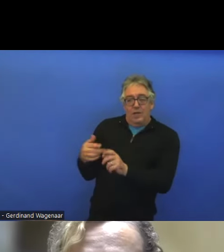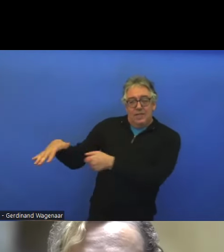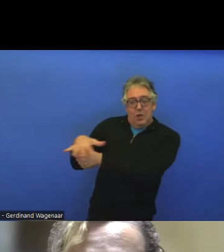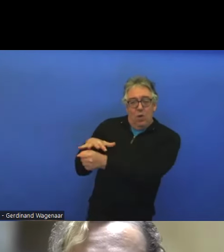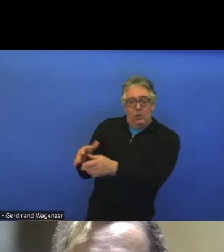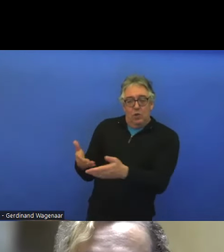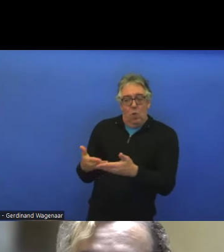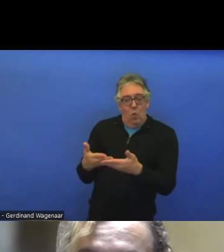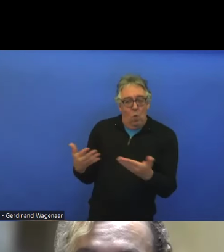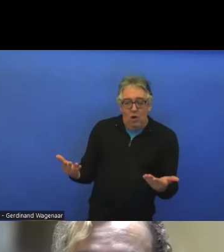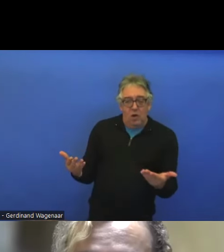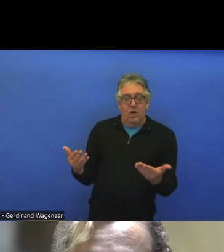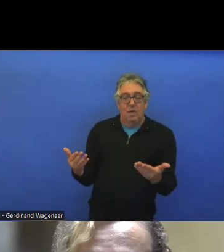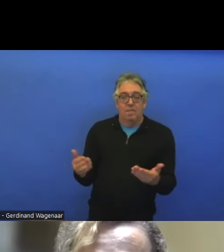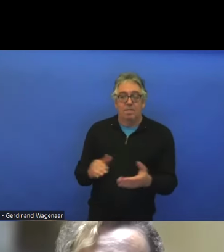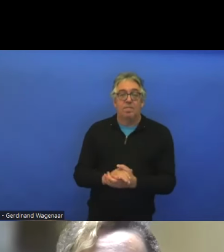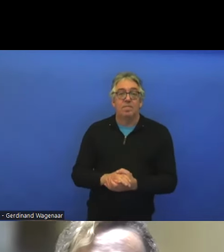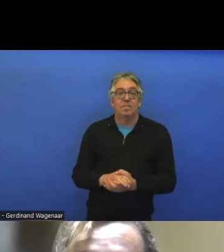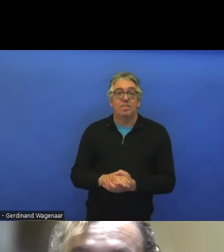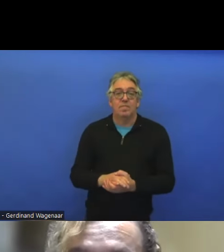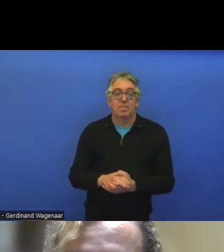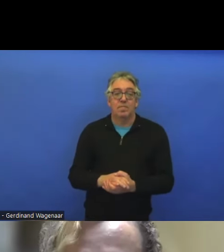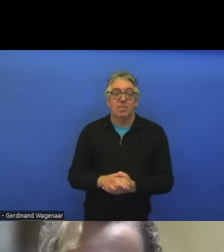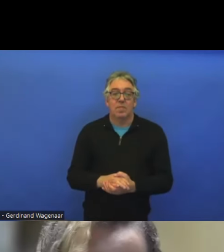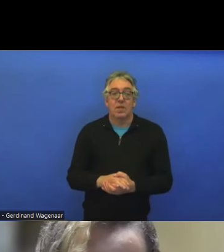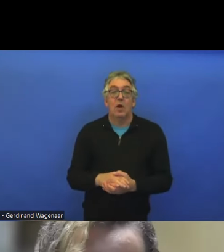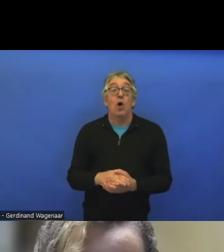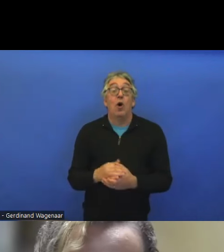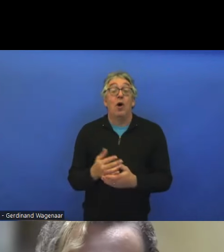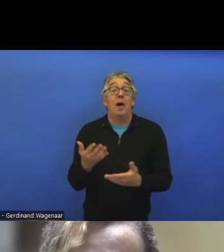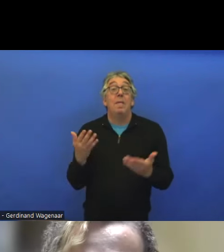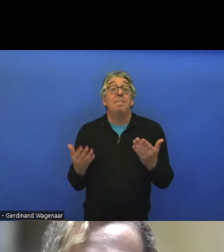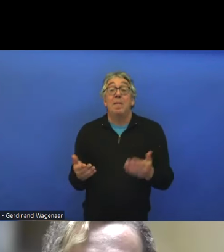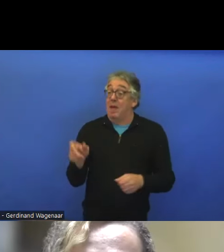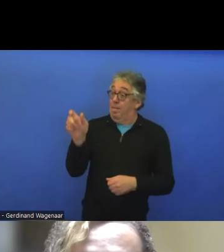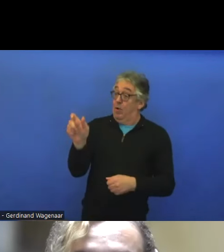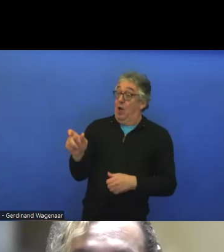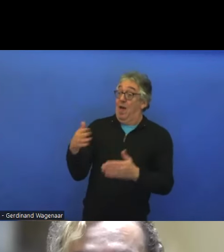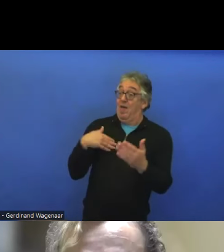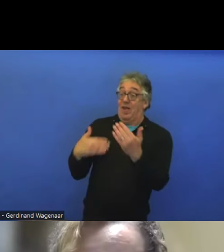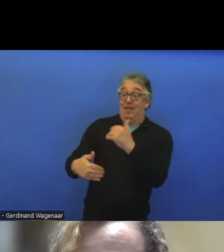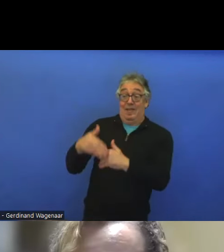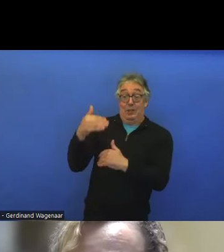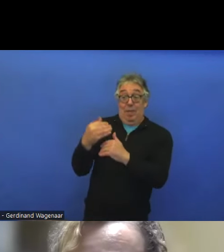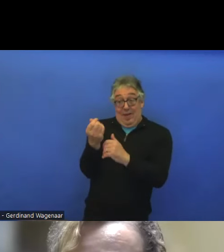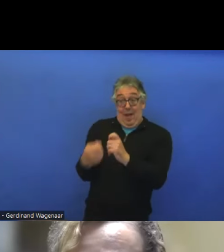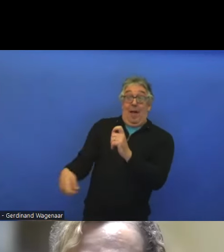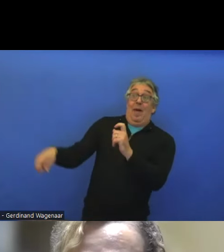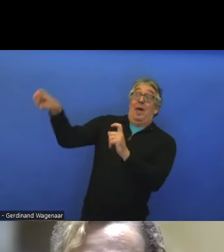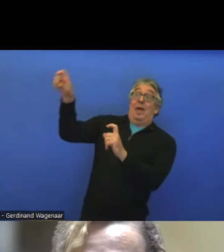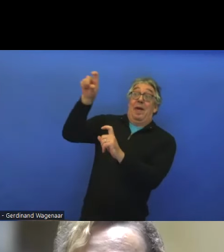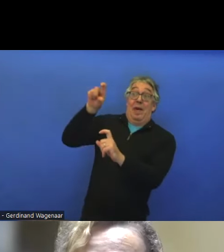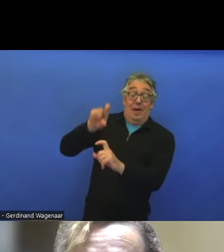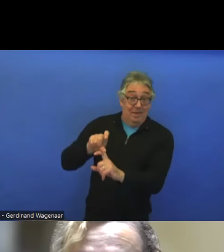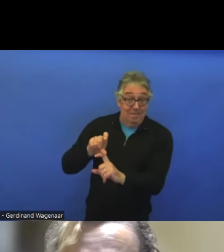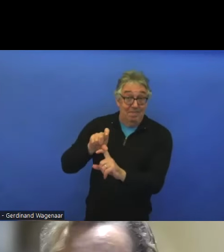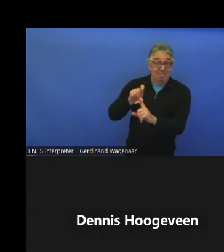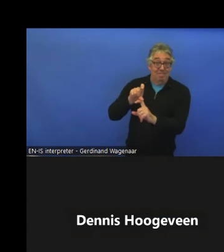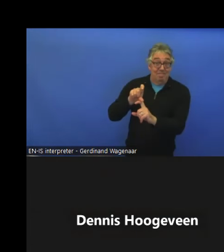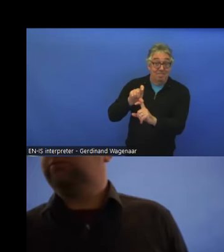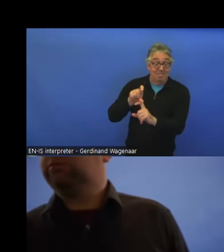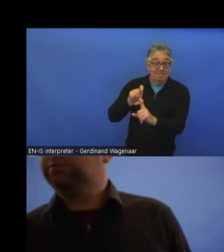for certain persons who have disabilities, because they have this extra vulnerability, then the impact of discrimination can be